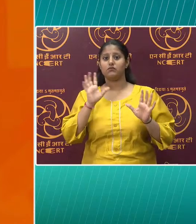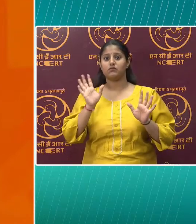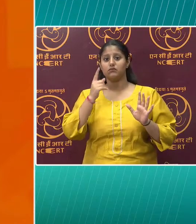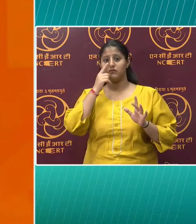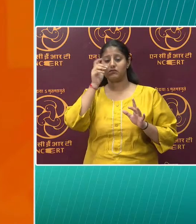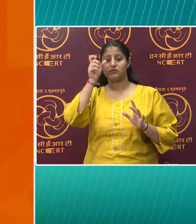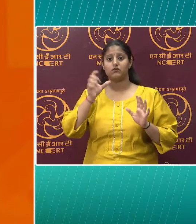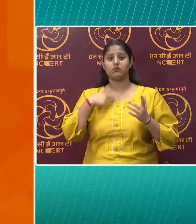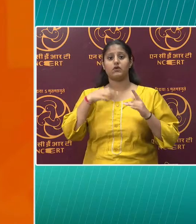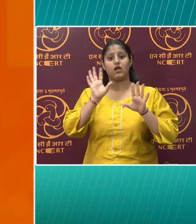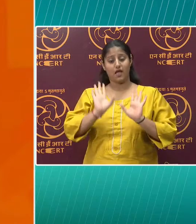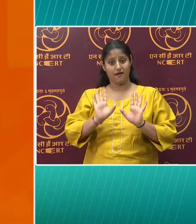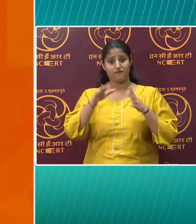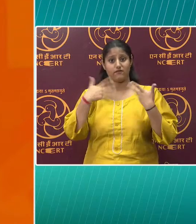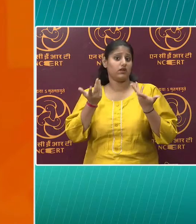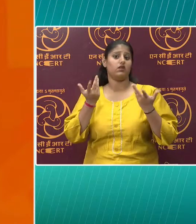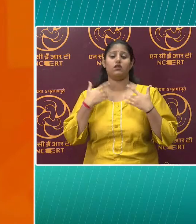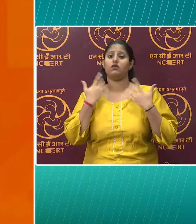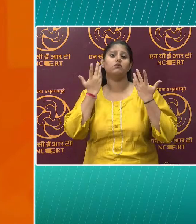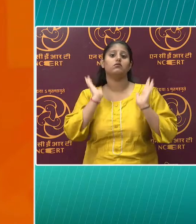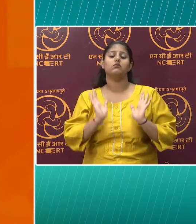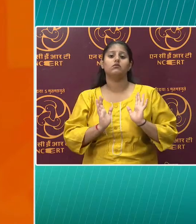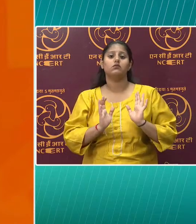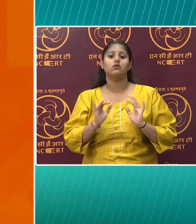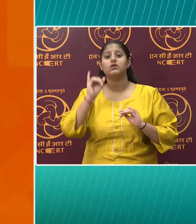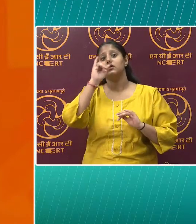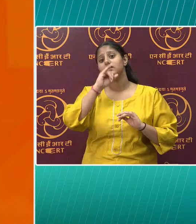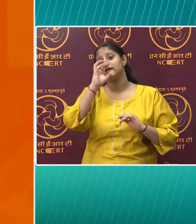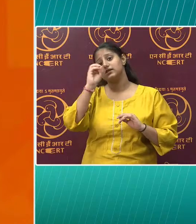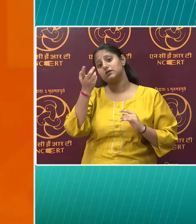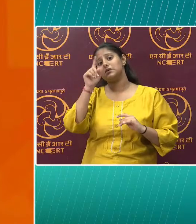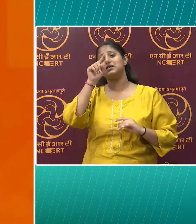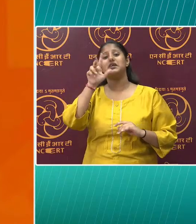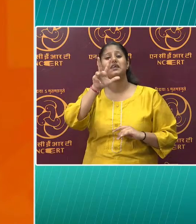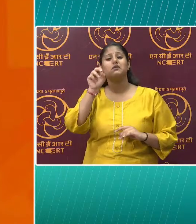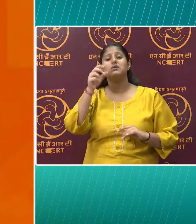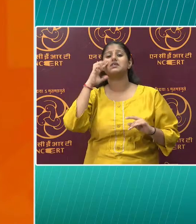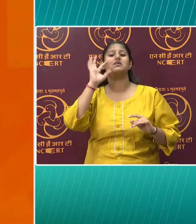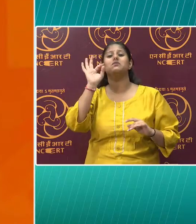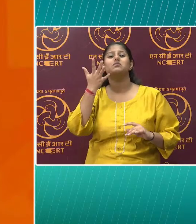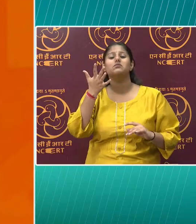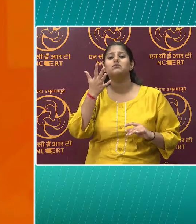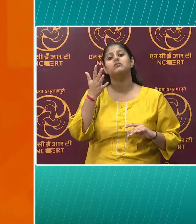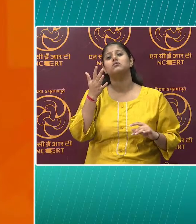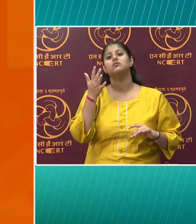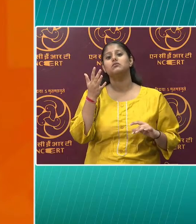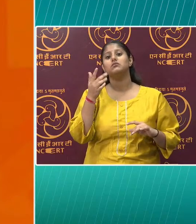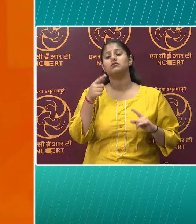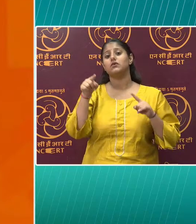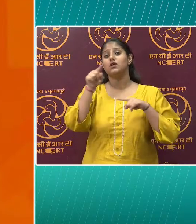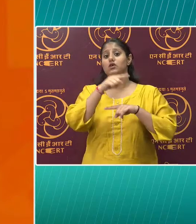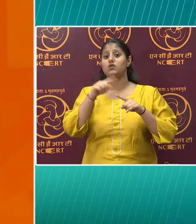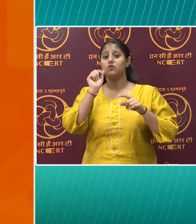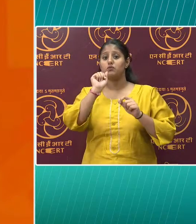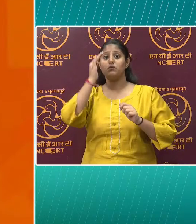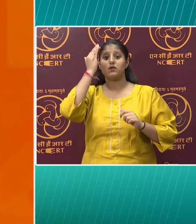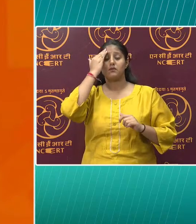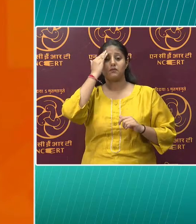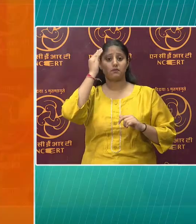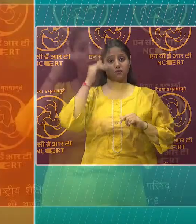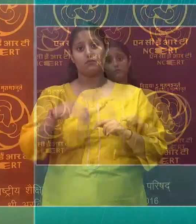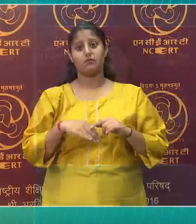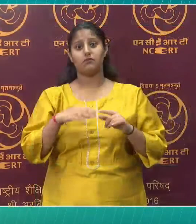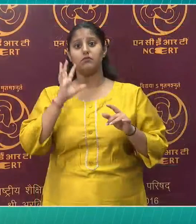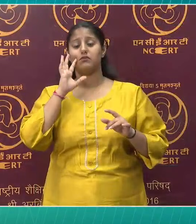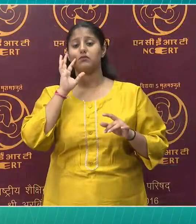injection or not. It's not Right. 60% or 80% or 50%. Right. So we have to train our